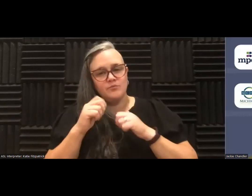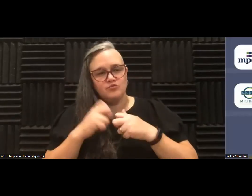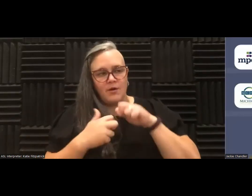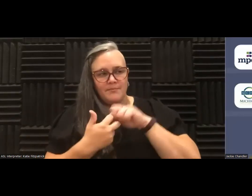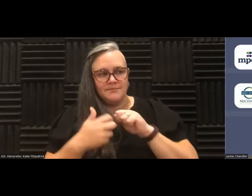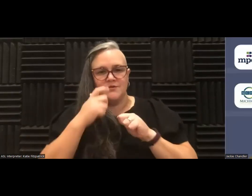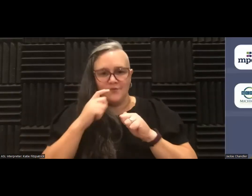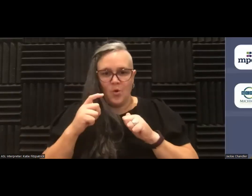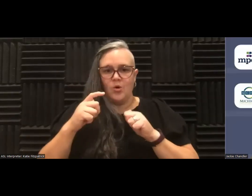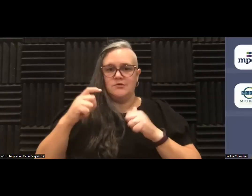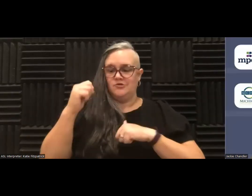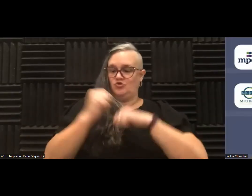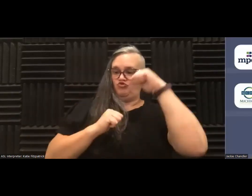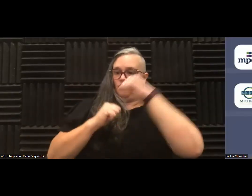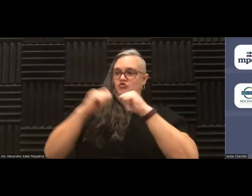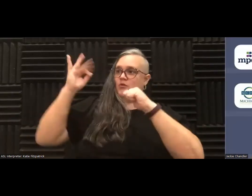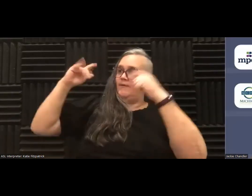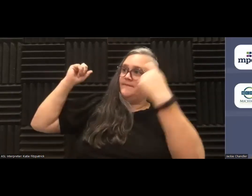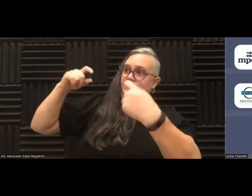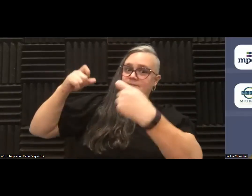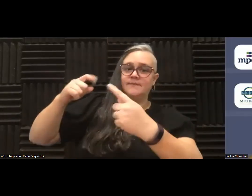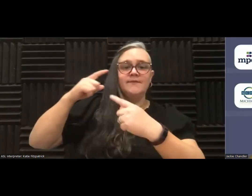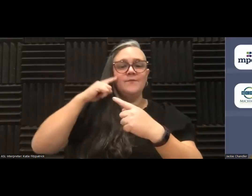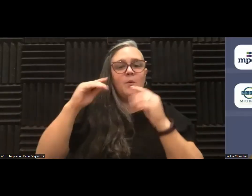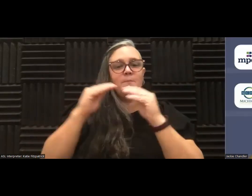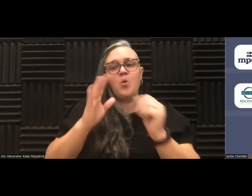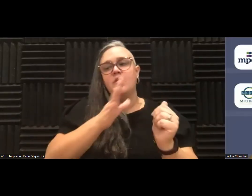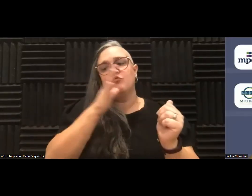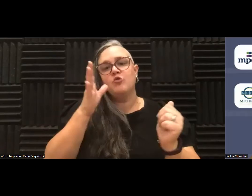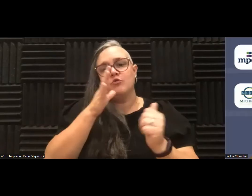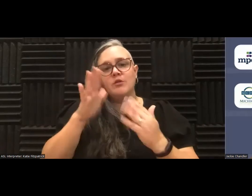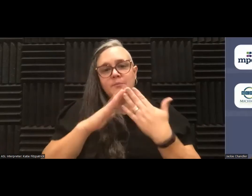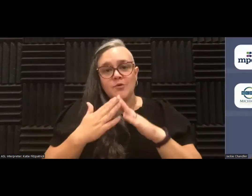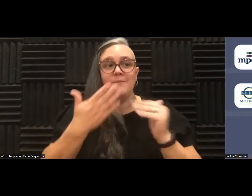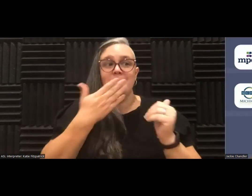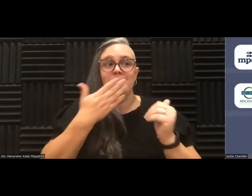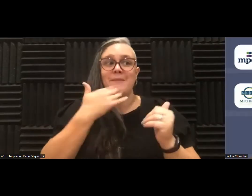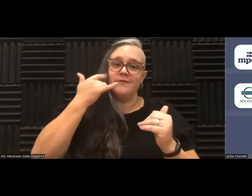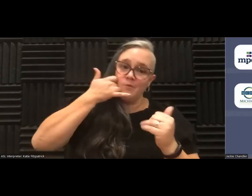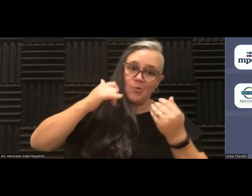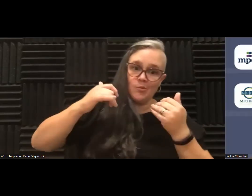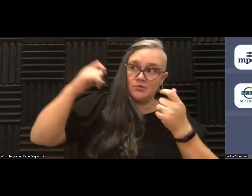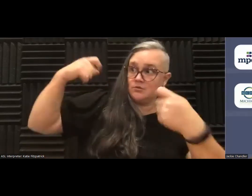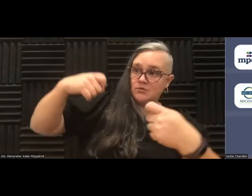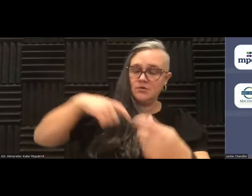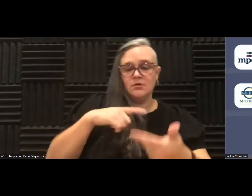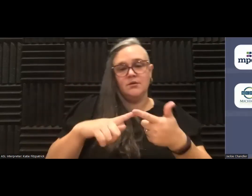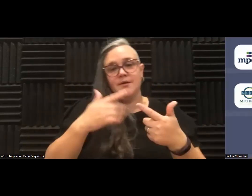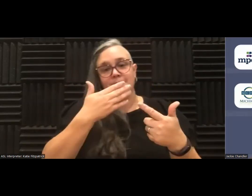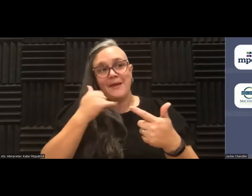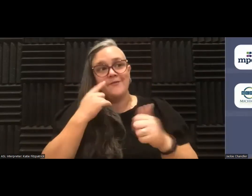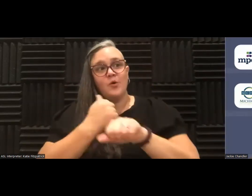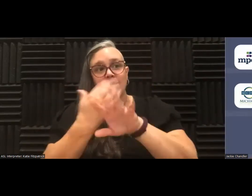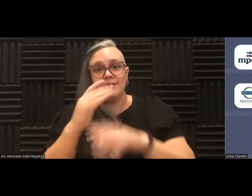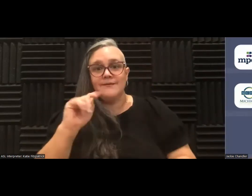able to have better bandwidth in rural communities so that we could see better language lines, better telehealth options, better ways for, folks